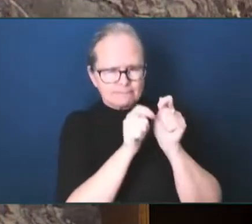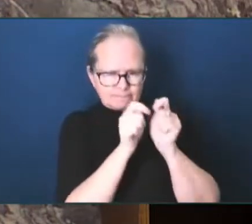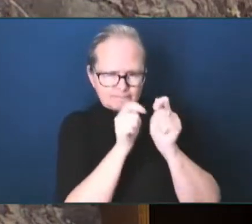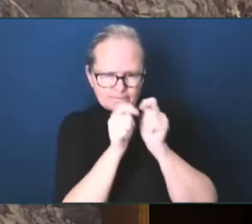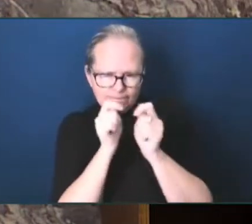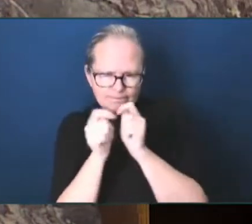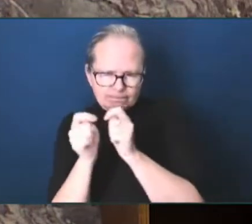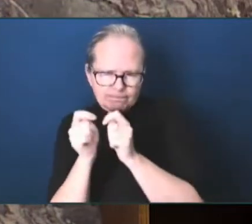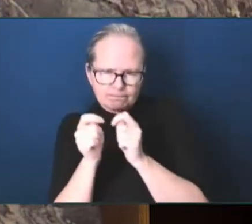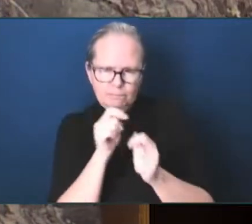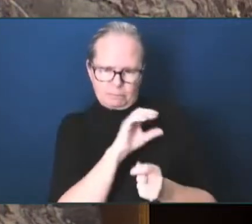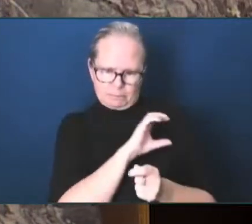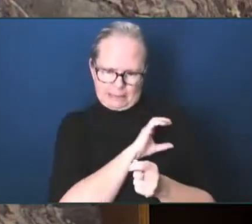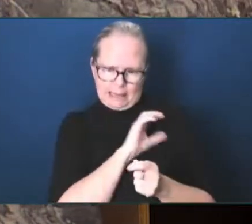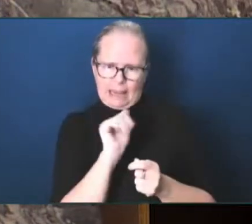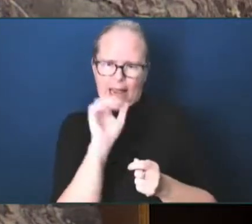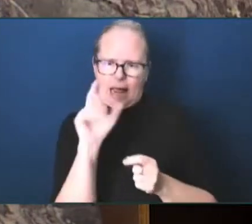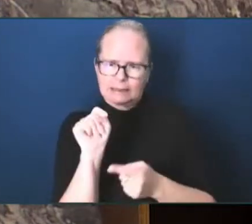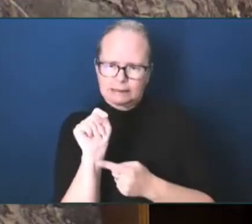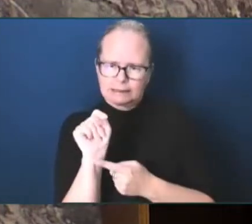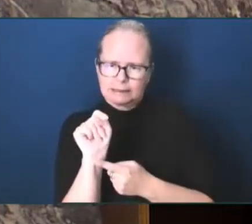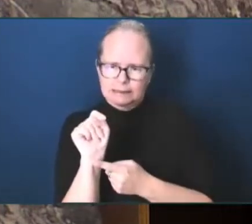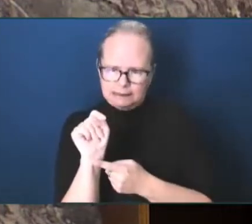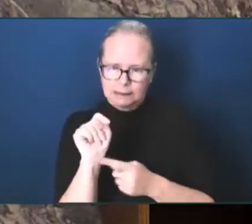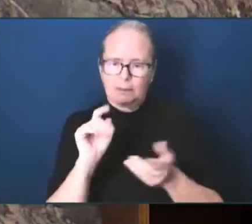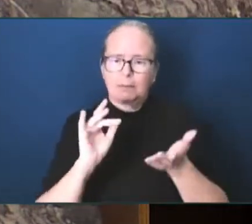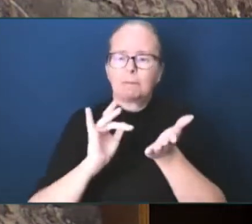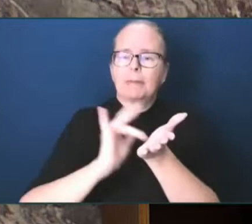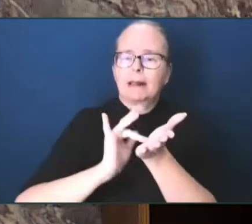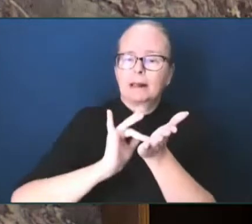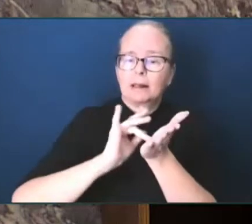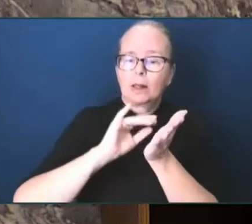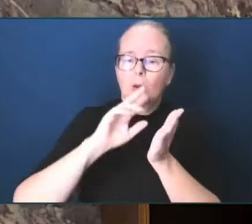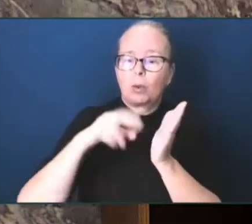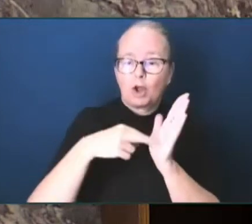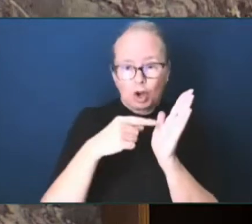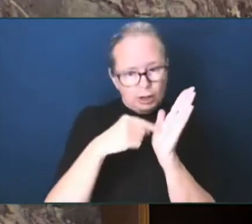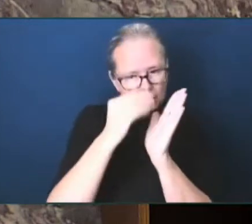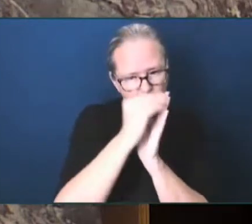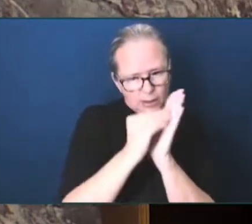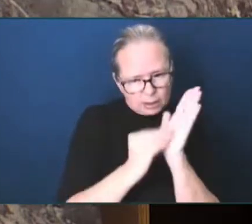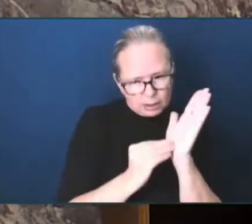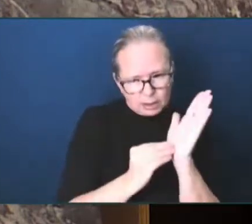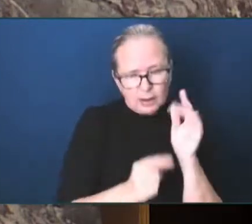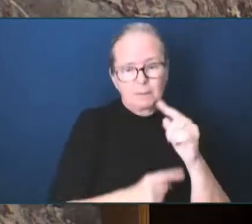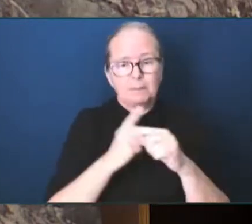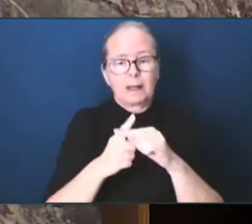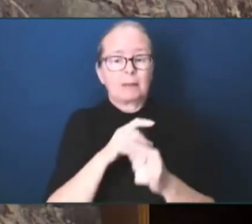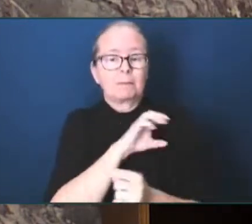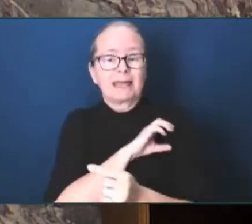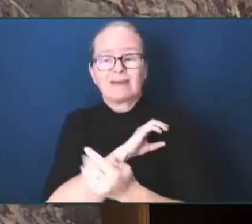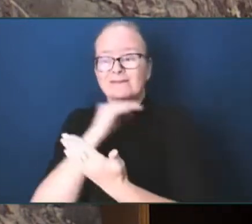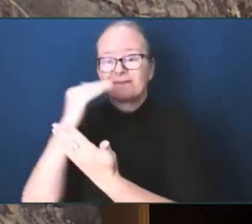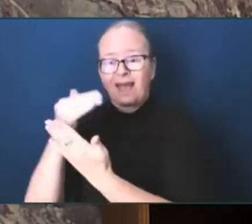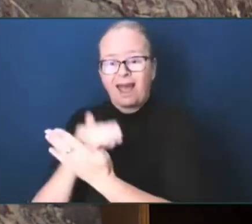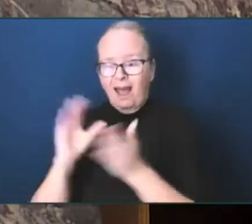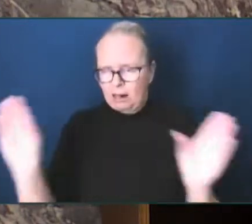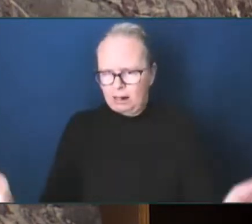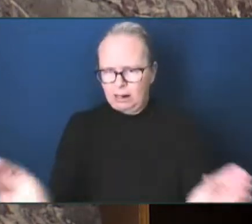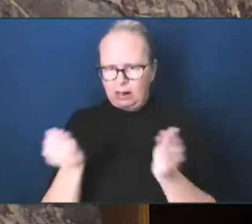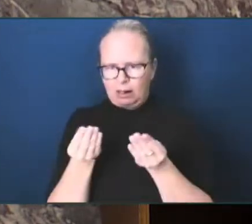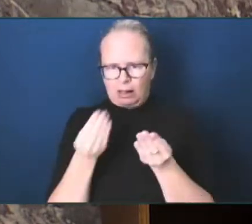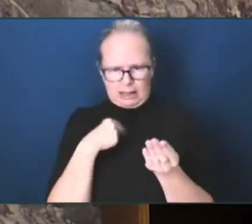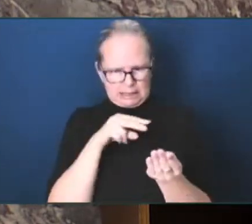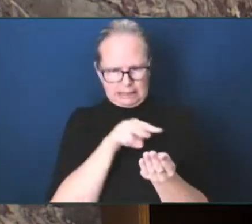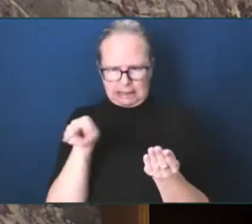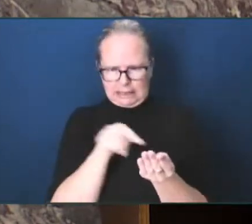records and police files, how that allows for a bigger picture, a more complete picture of a mental health crisis so that the nurse and the police